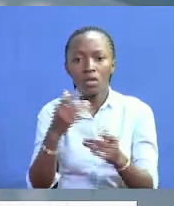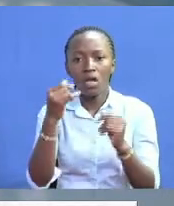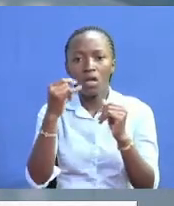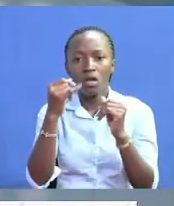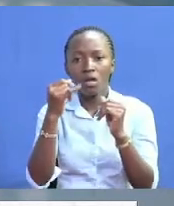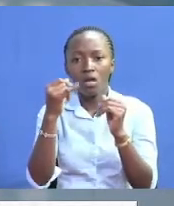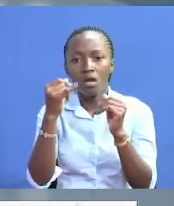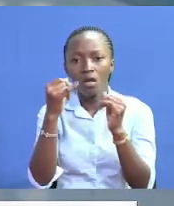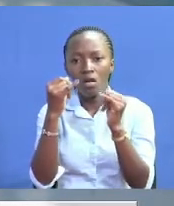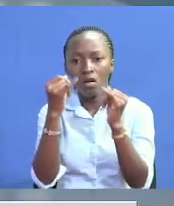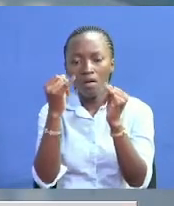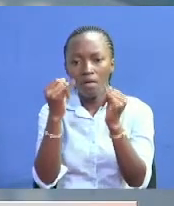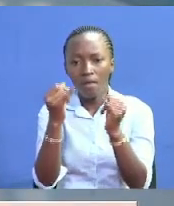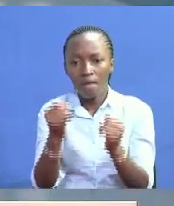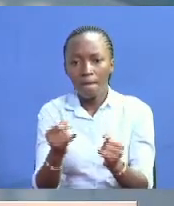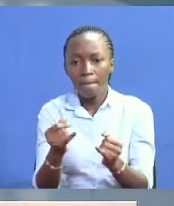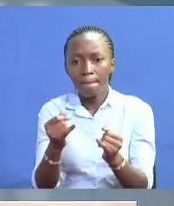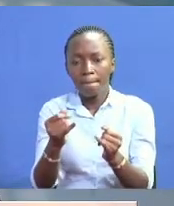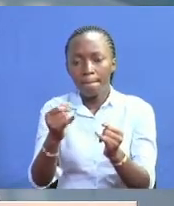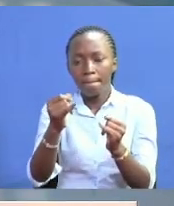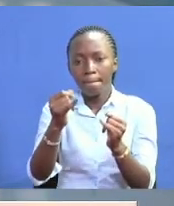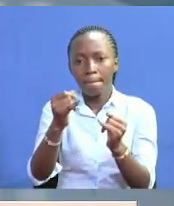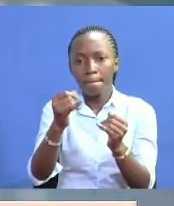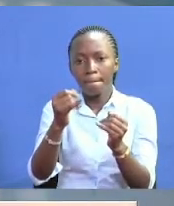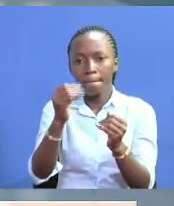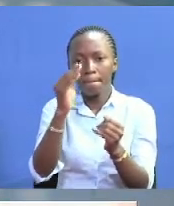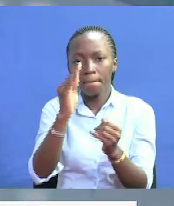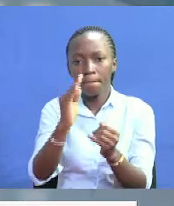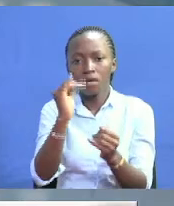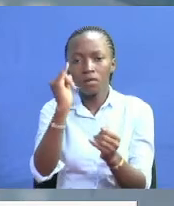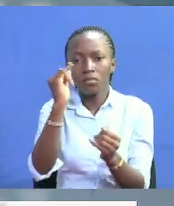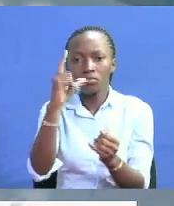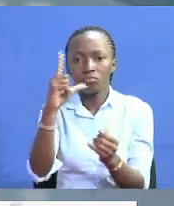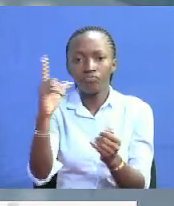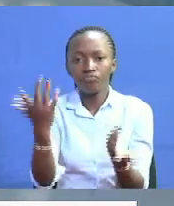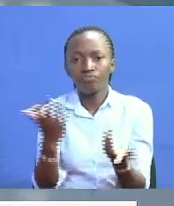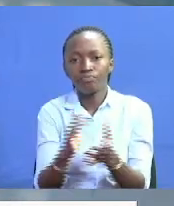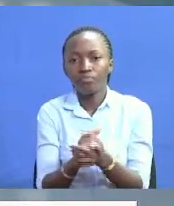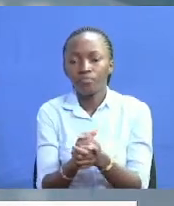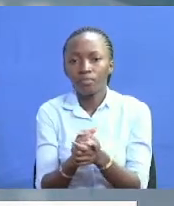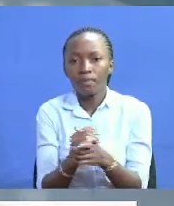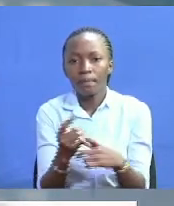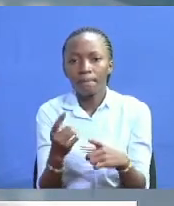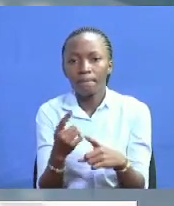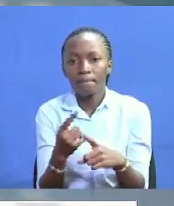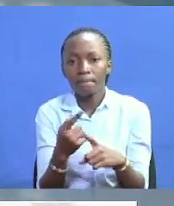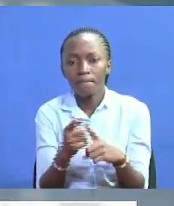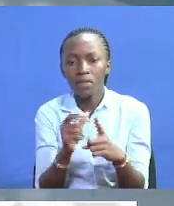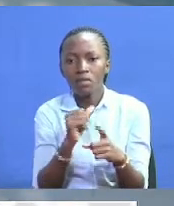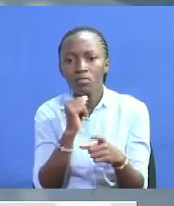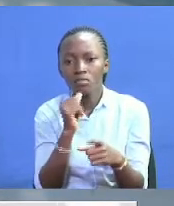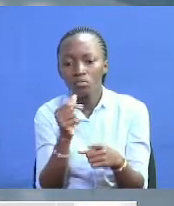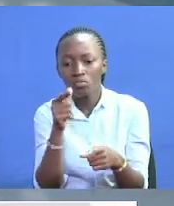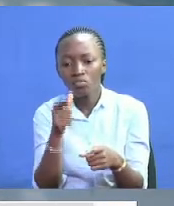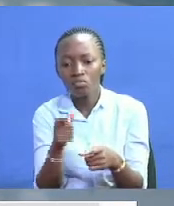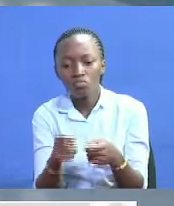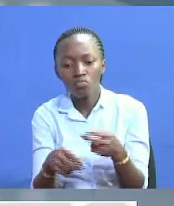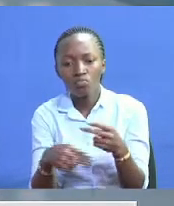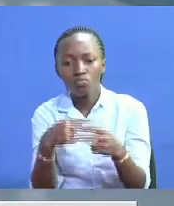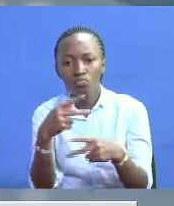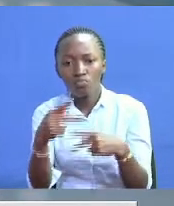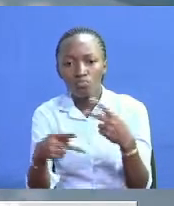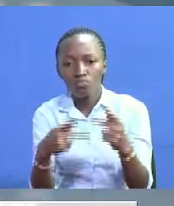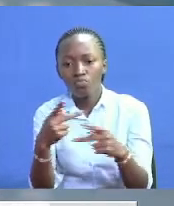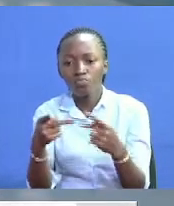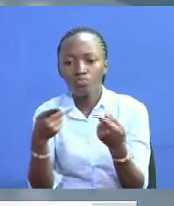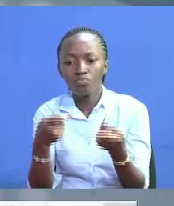of ideologies and parties, but that is generally the trajectory I'd want it to take, but not this whole process that